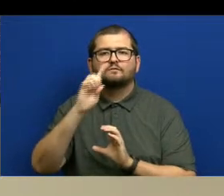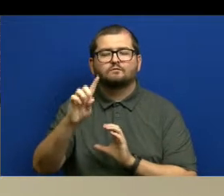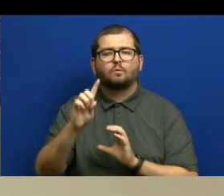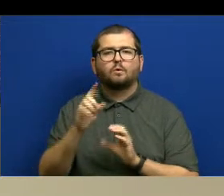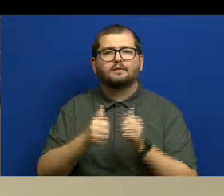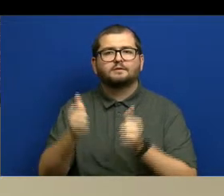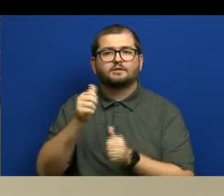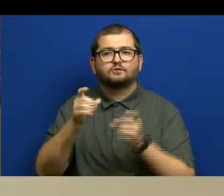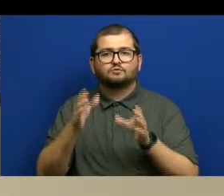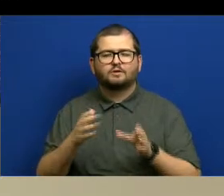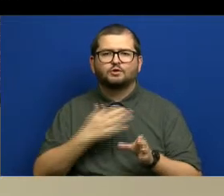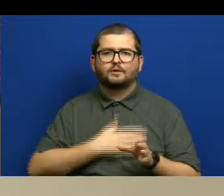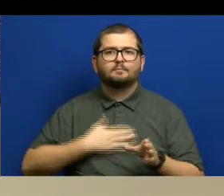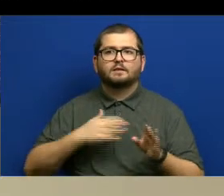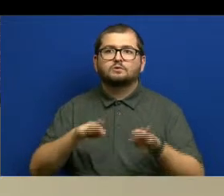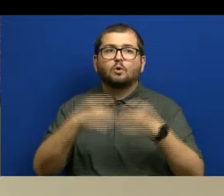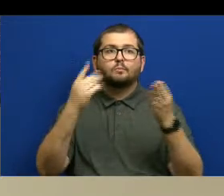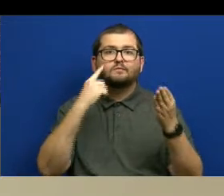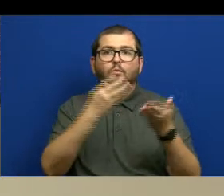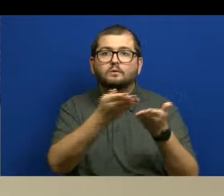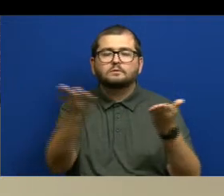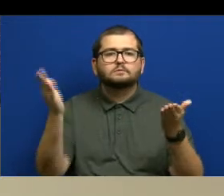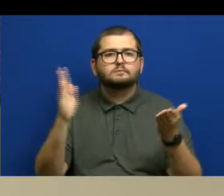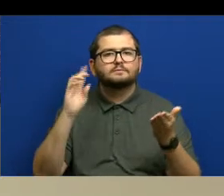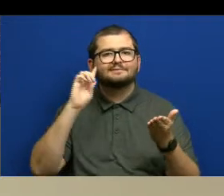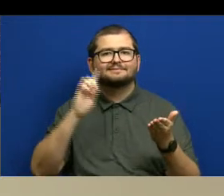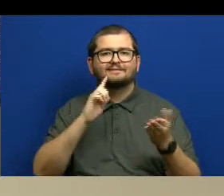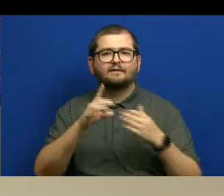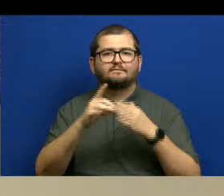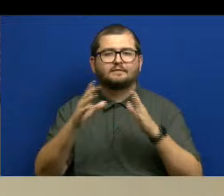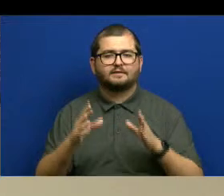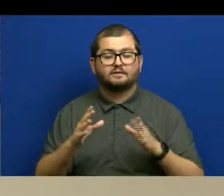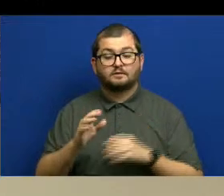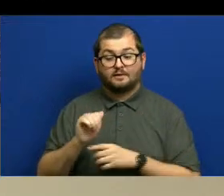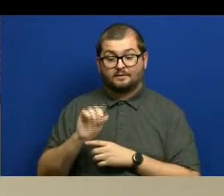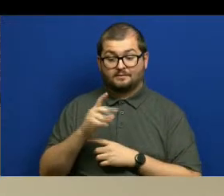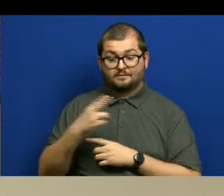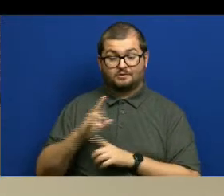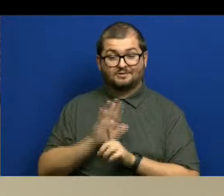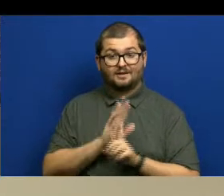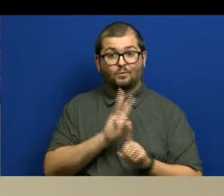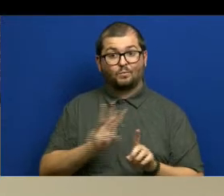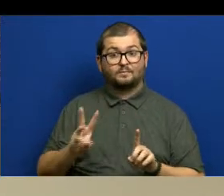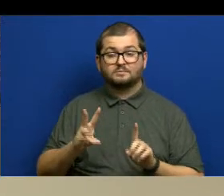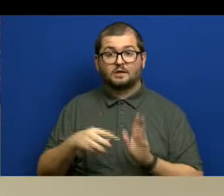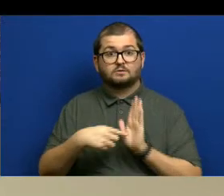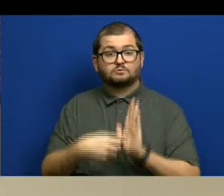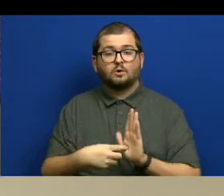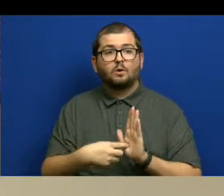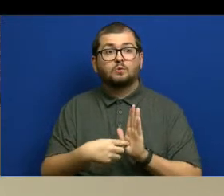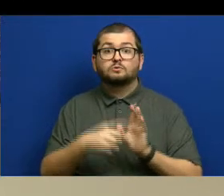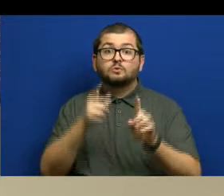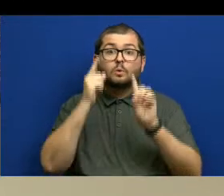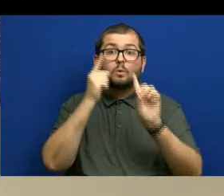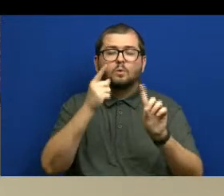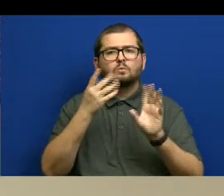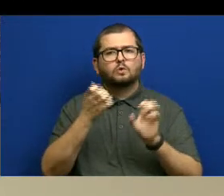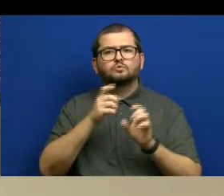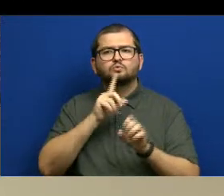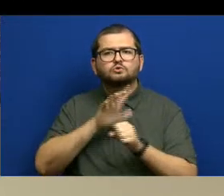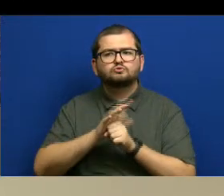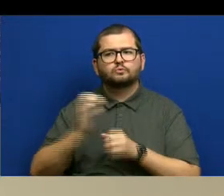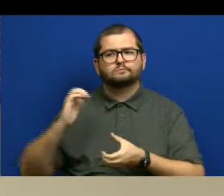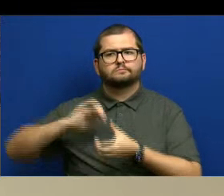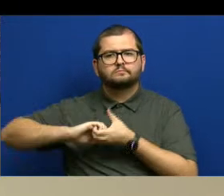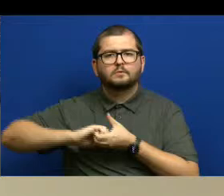include the qualified deaf leaders who applied. From the ACDHH website, the purpose of ACDHH is to ensure, in partnership with the public